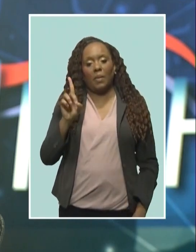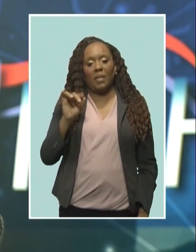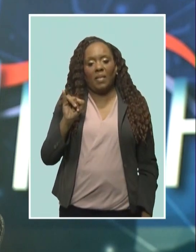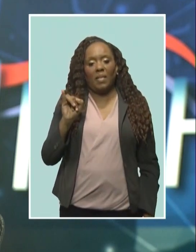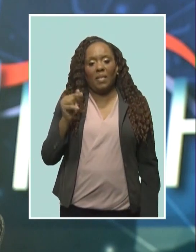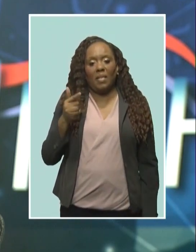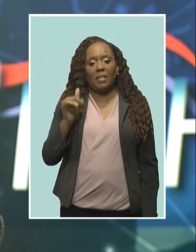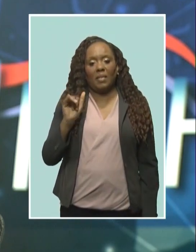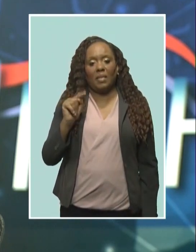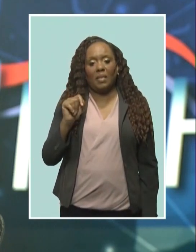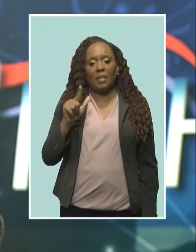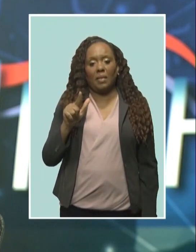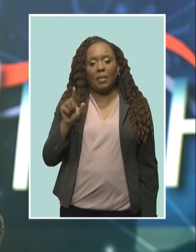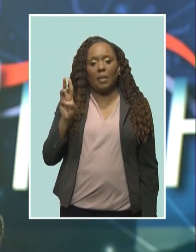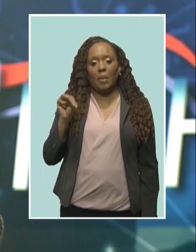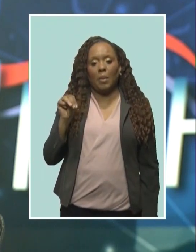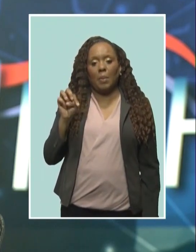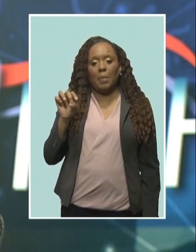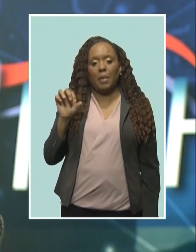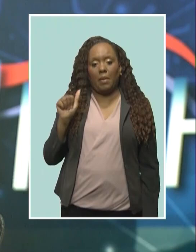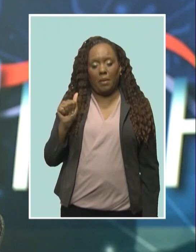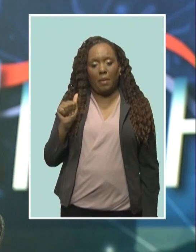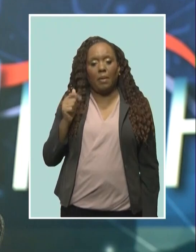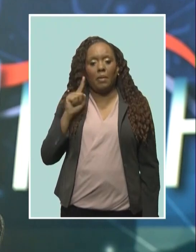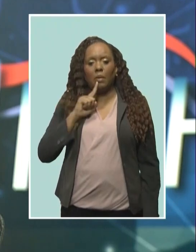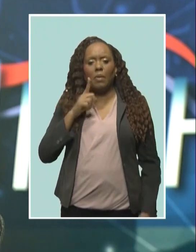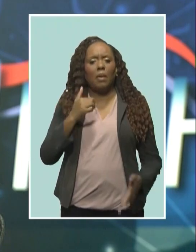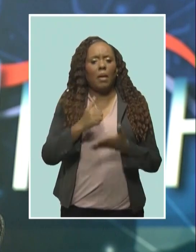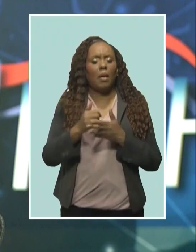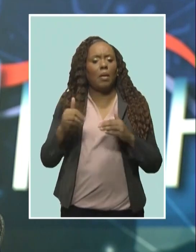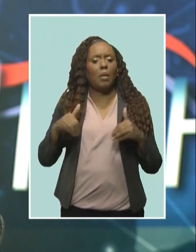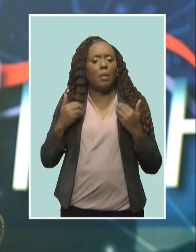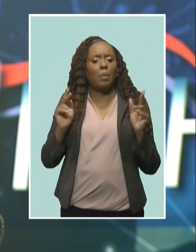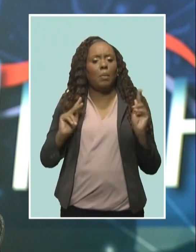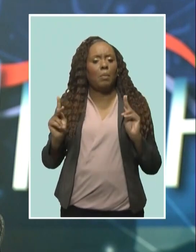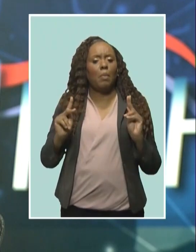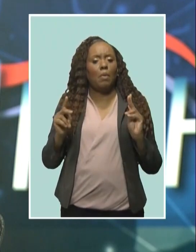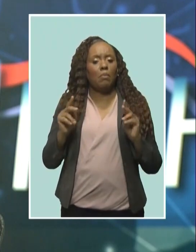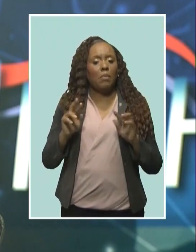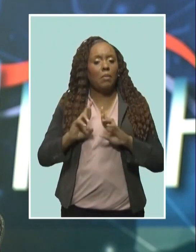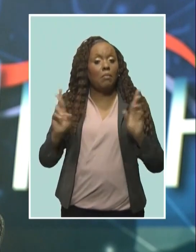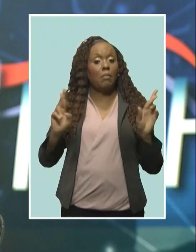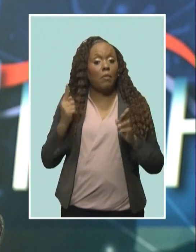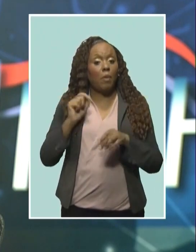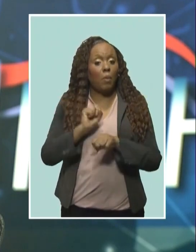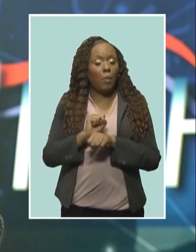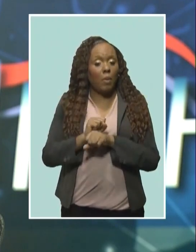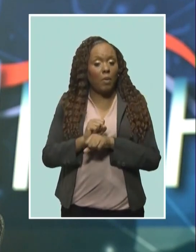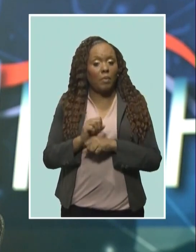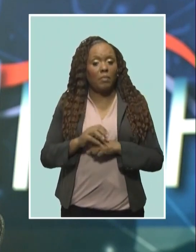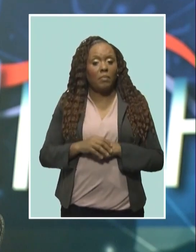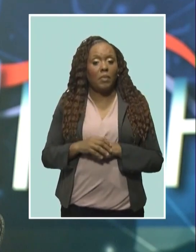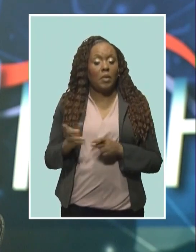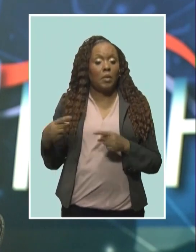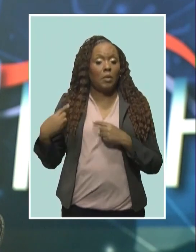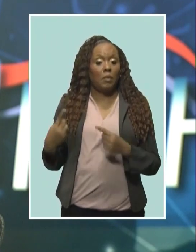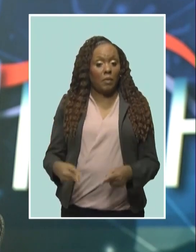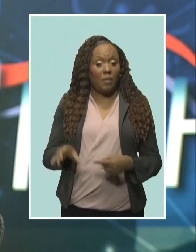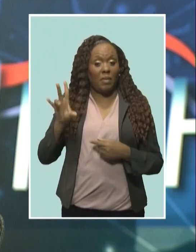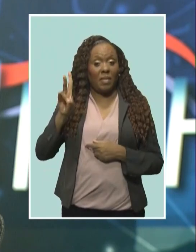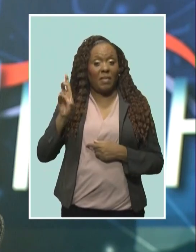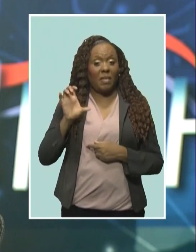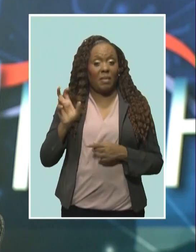camp employing minds to help young people prepare for the world of work. Minister Griffith says 700 people have